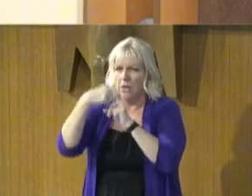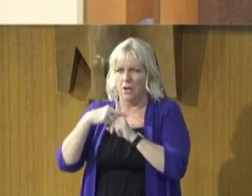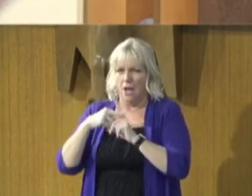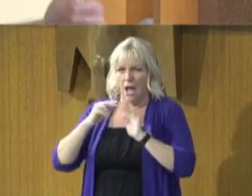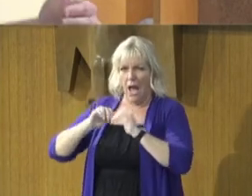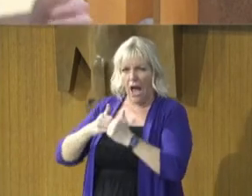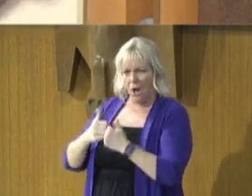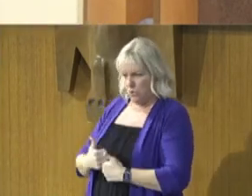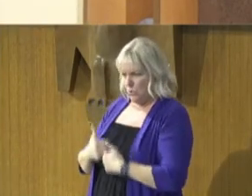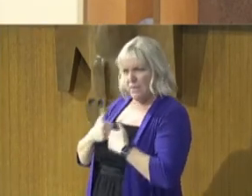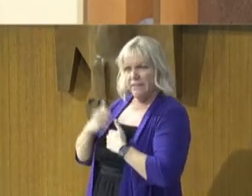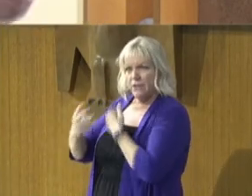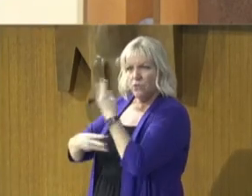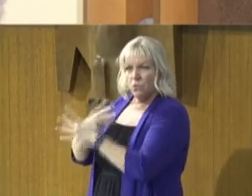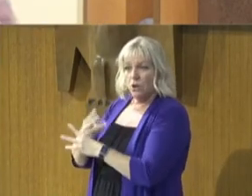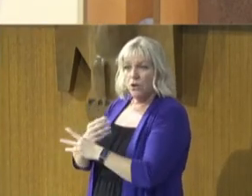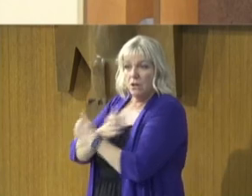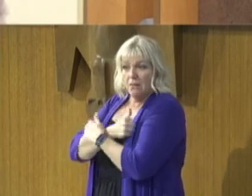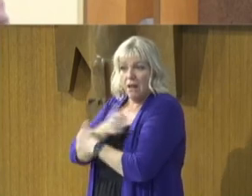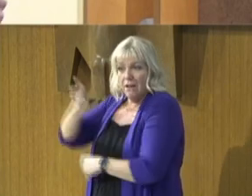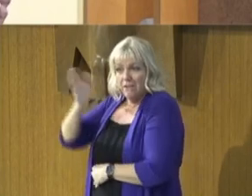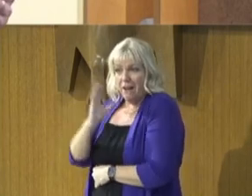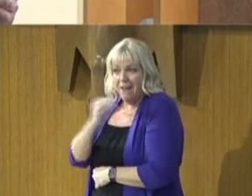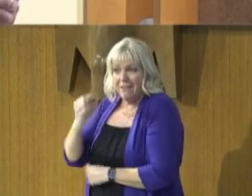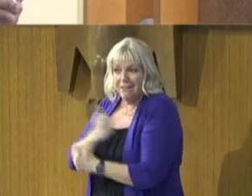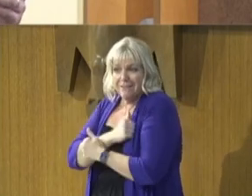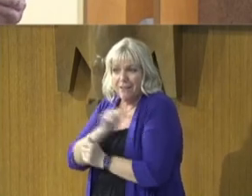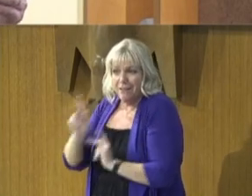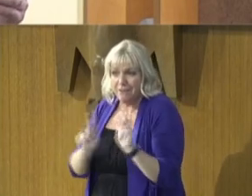world, to love God and love our neighbors better.